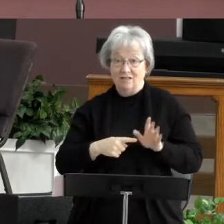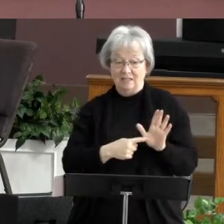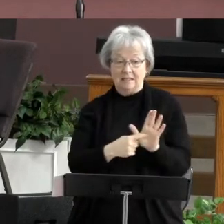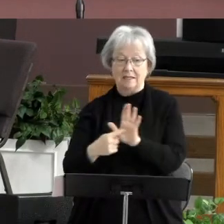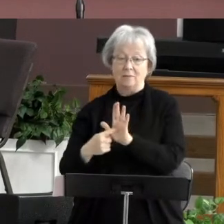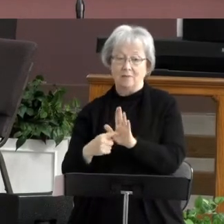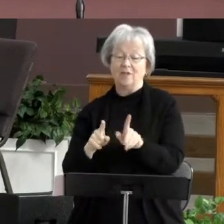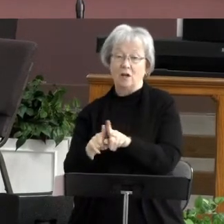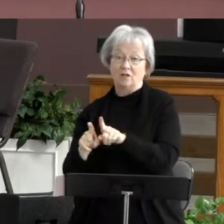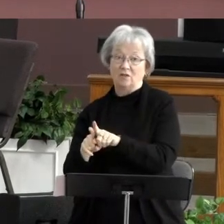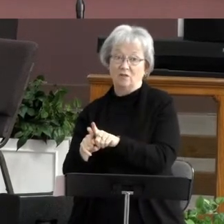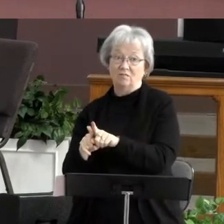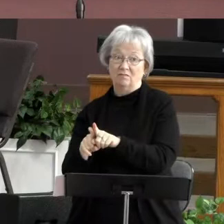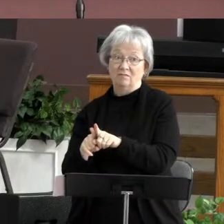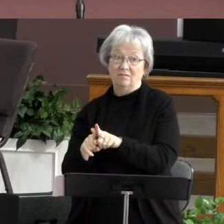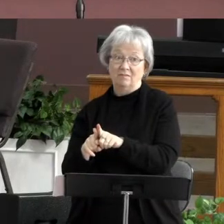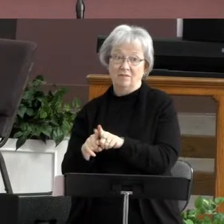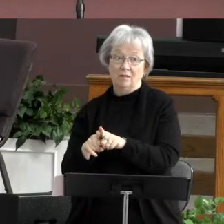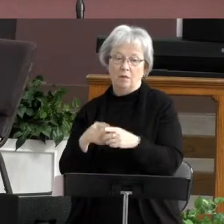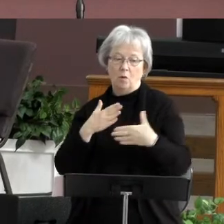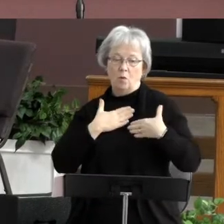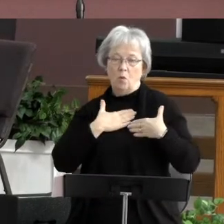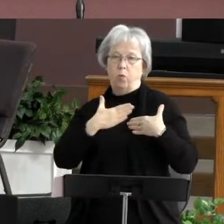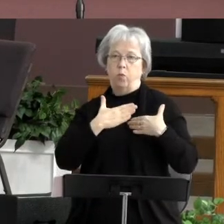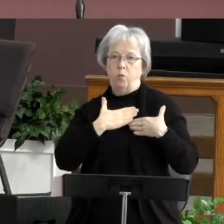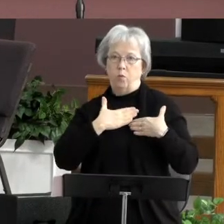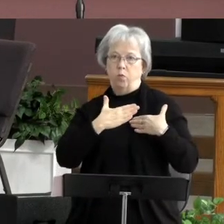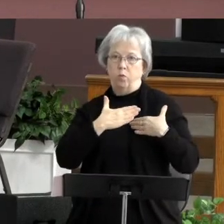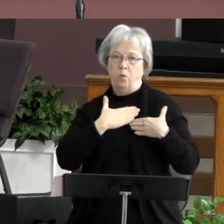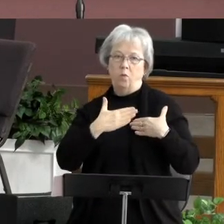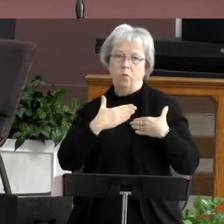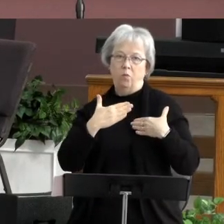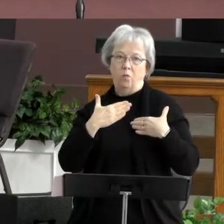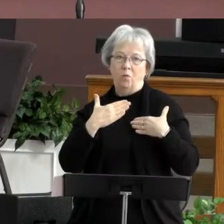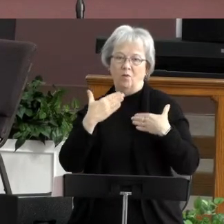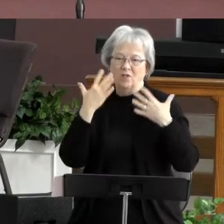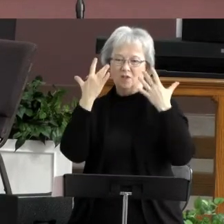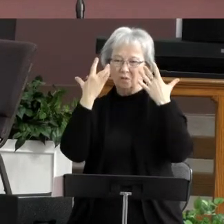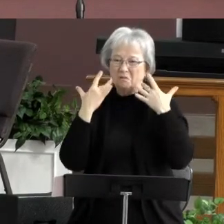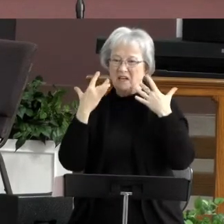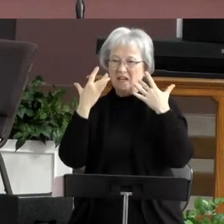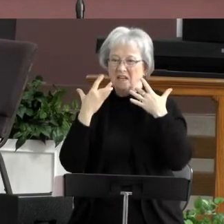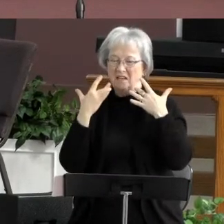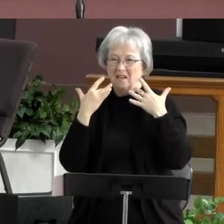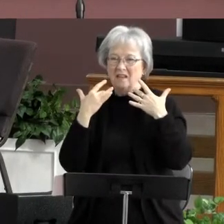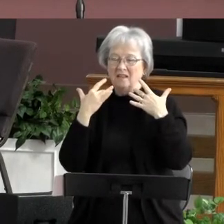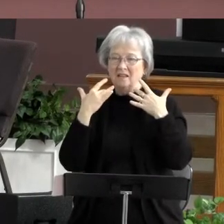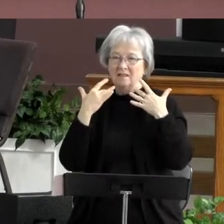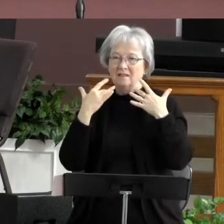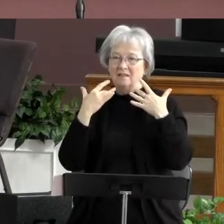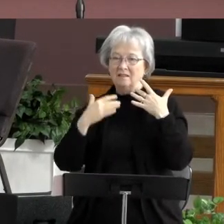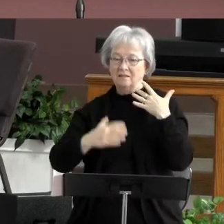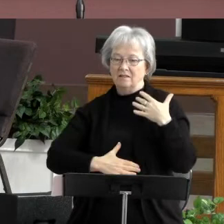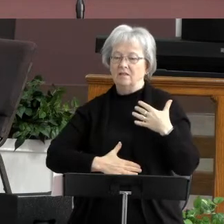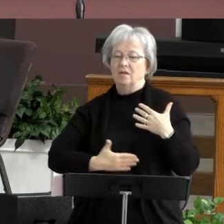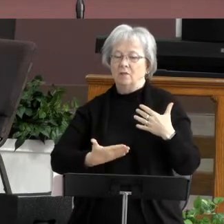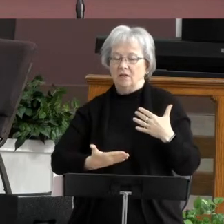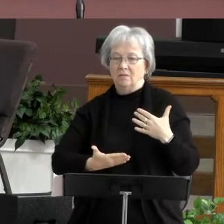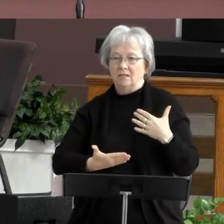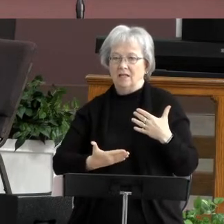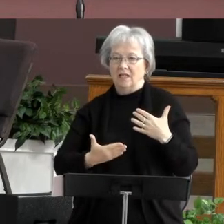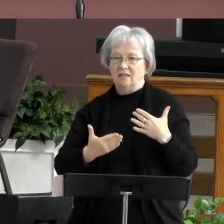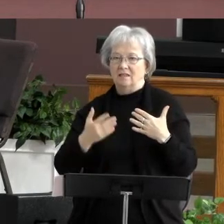These include a pounding heart, sweating, stomach upset or dizziness,